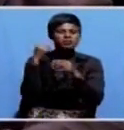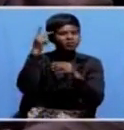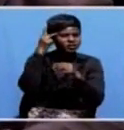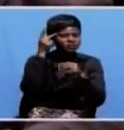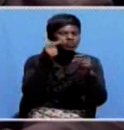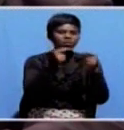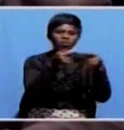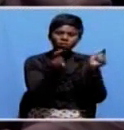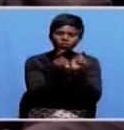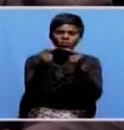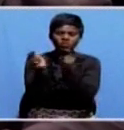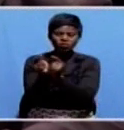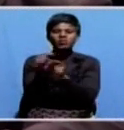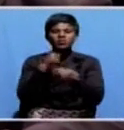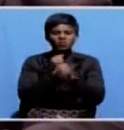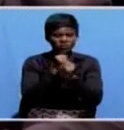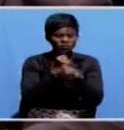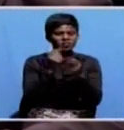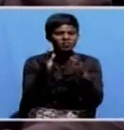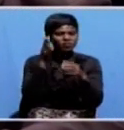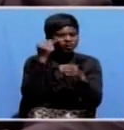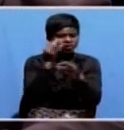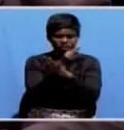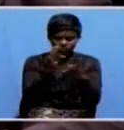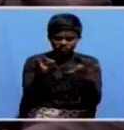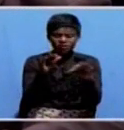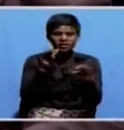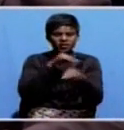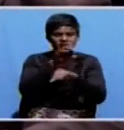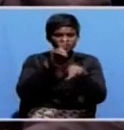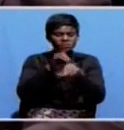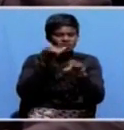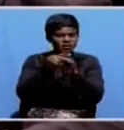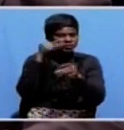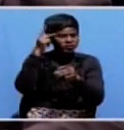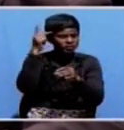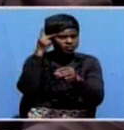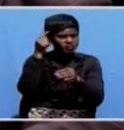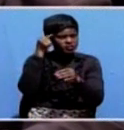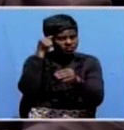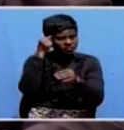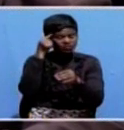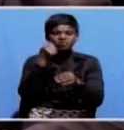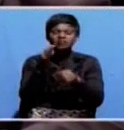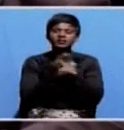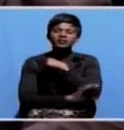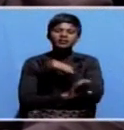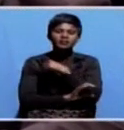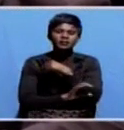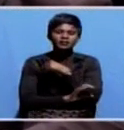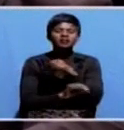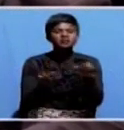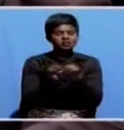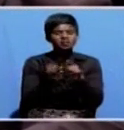formed. That was liberalization in the political thinking of this country. And credit